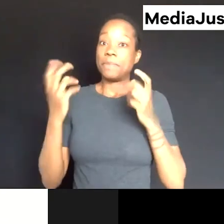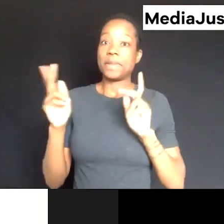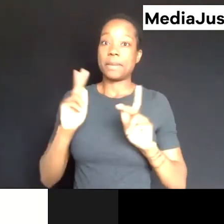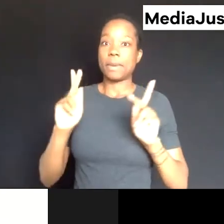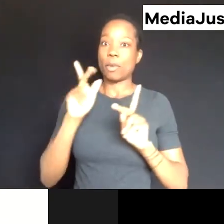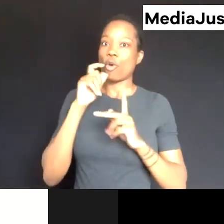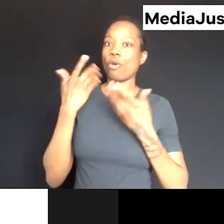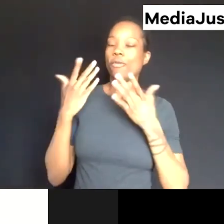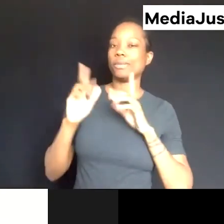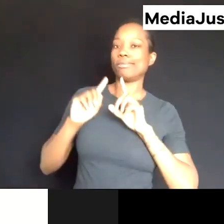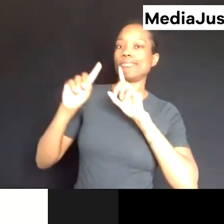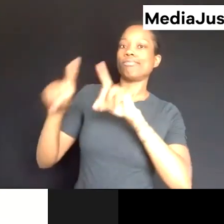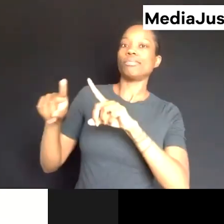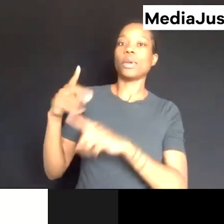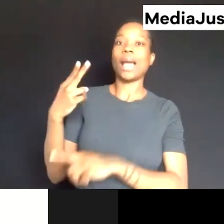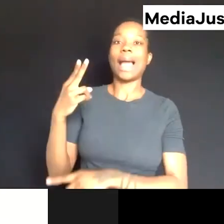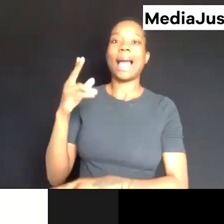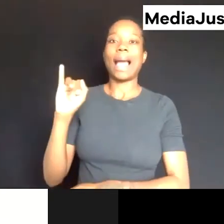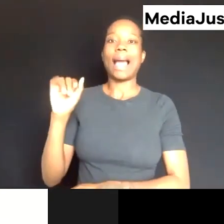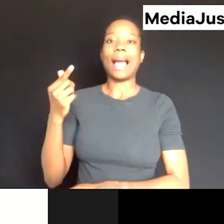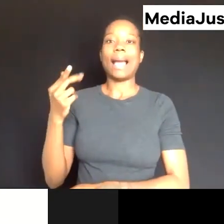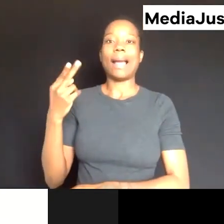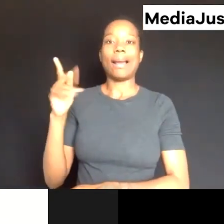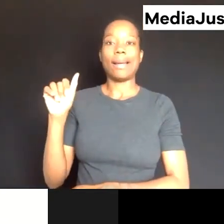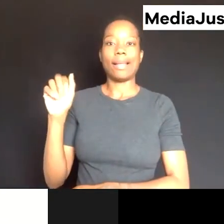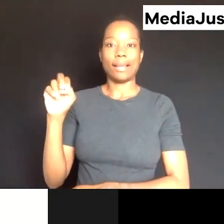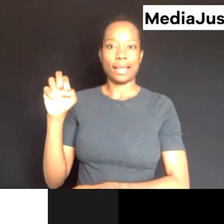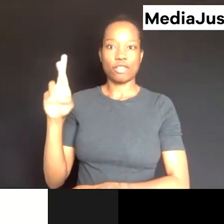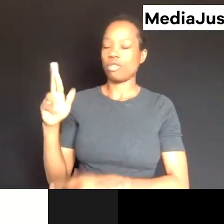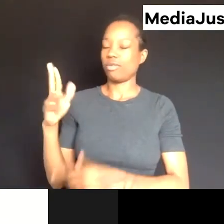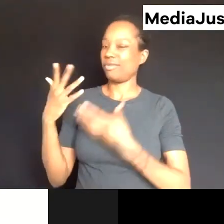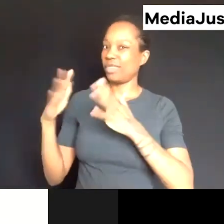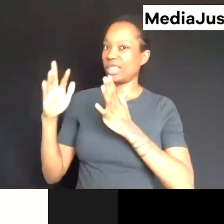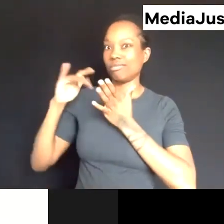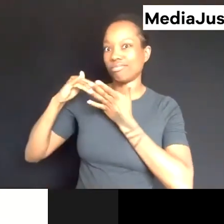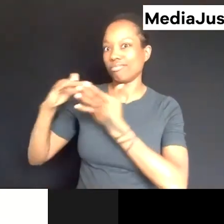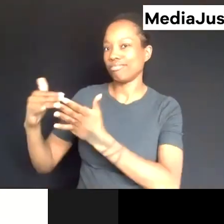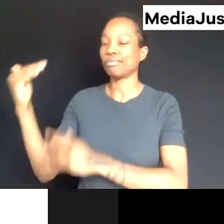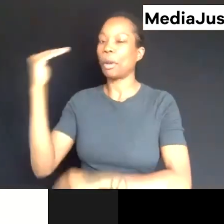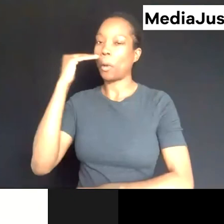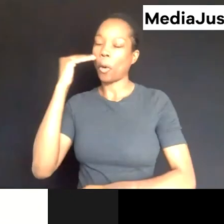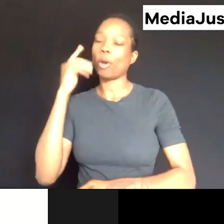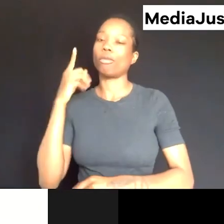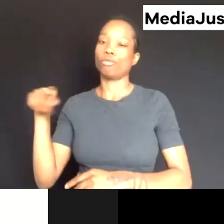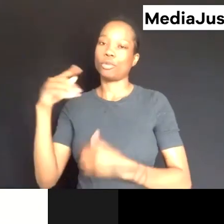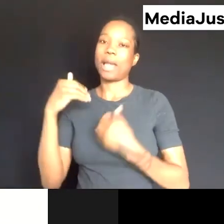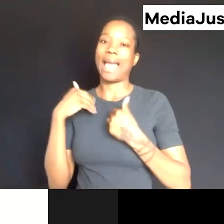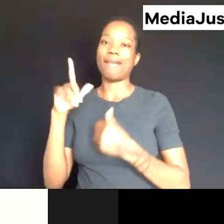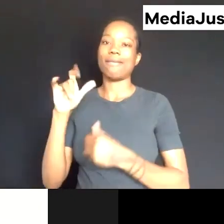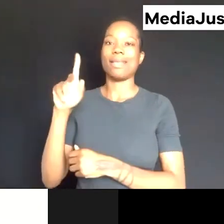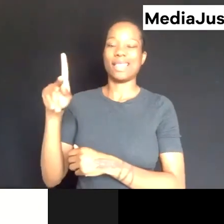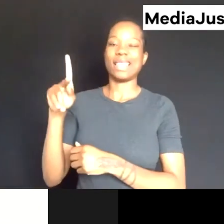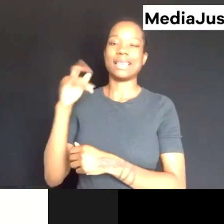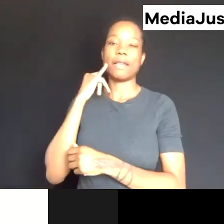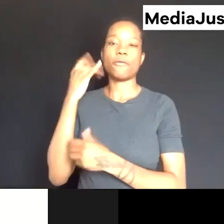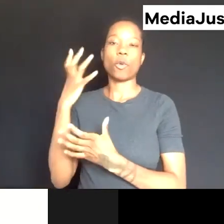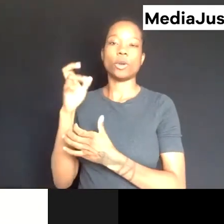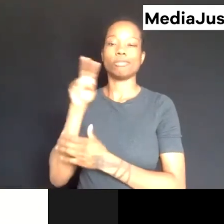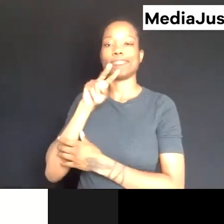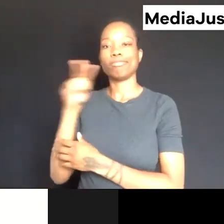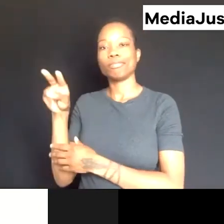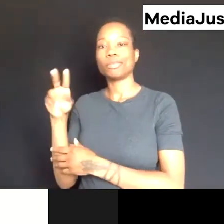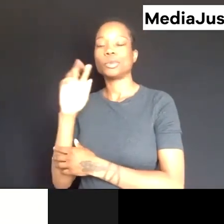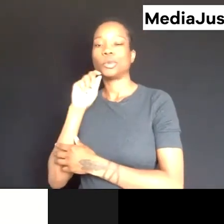attended the gathering at Highlander were studied up on this. And y'all have the link in the chat if you want to check out this cool Instagram